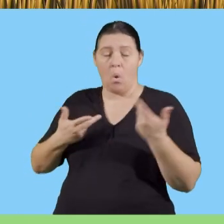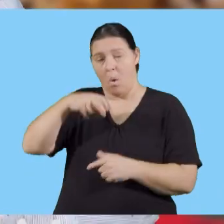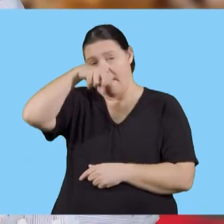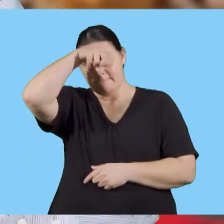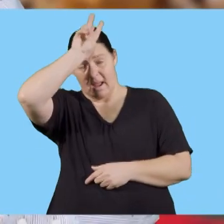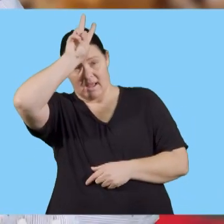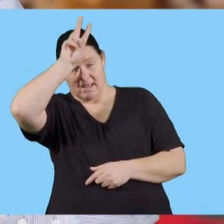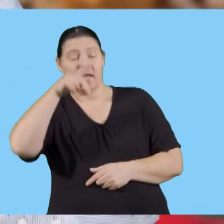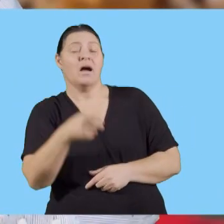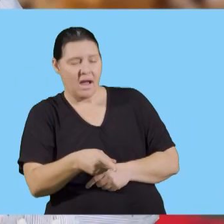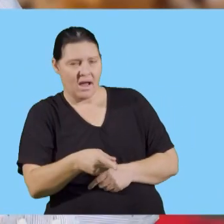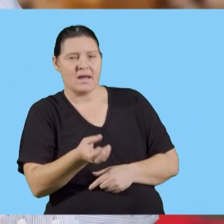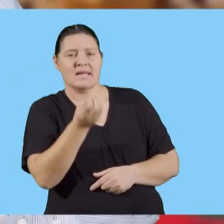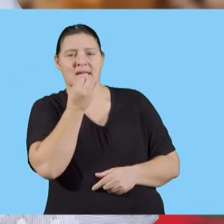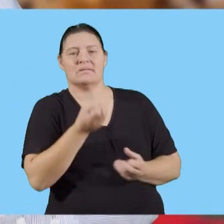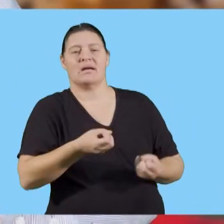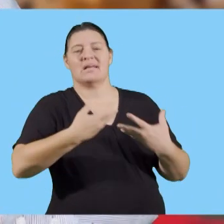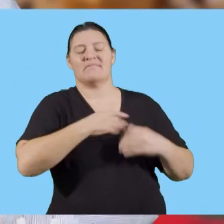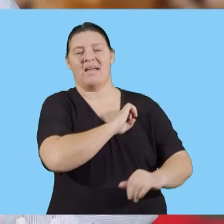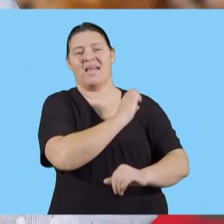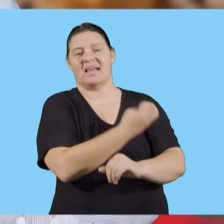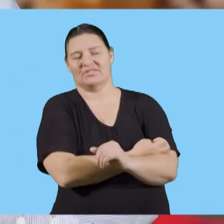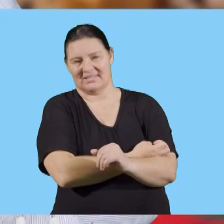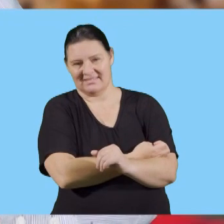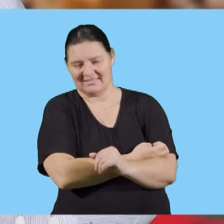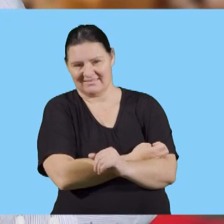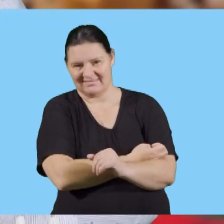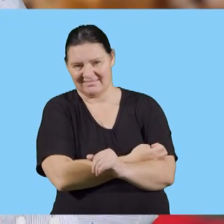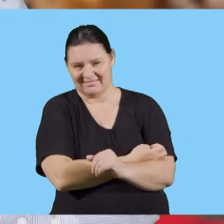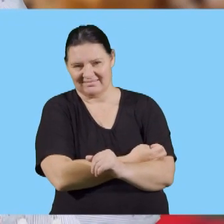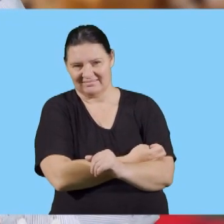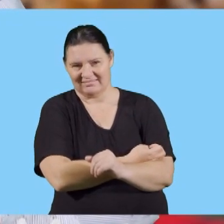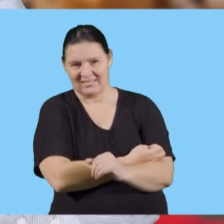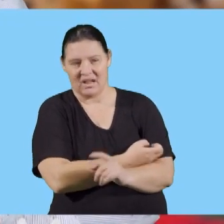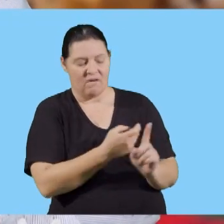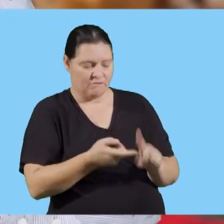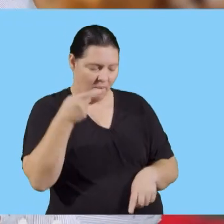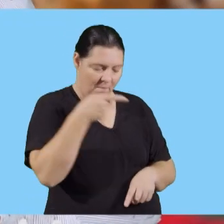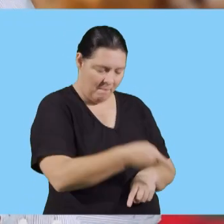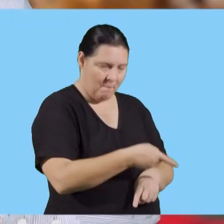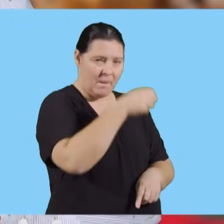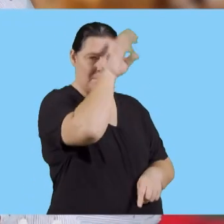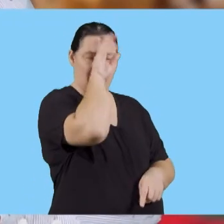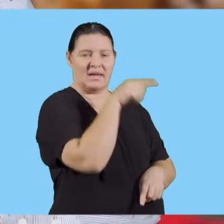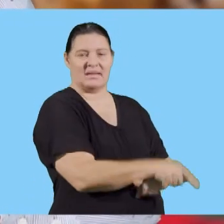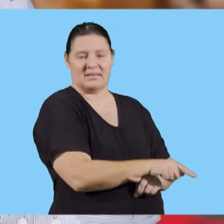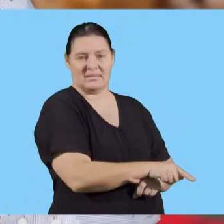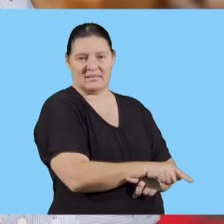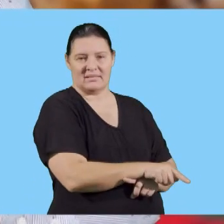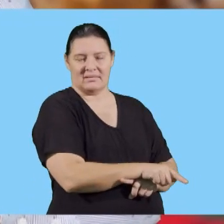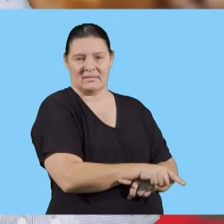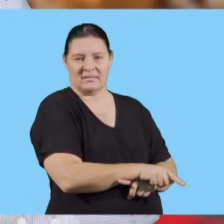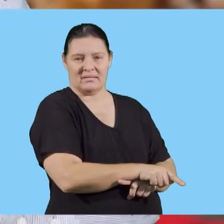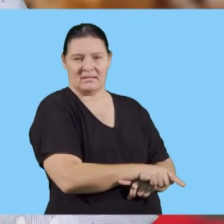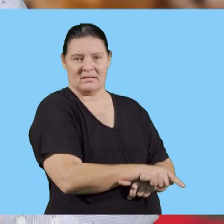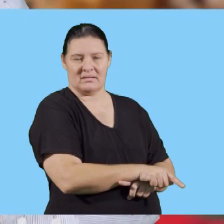the energy from whatever it's going to be feeding on. So that means the lion is interdependent or is dependent on the next organism for